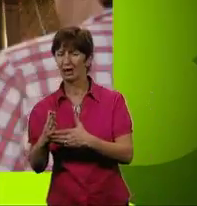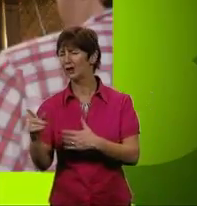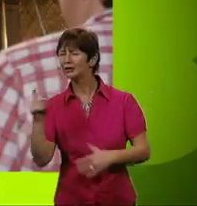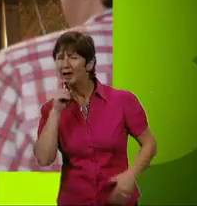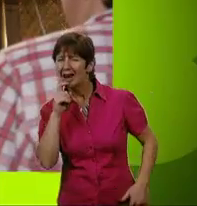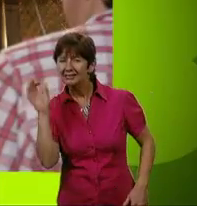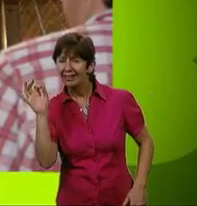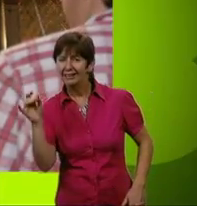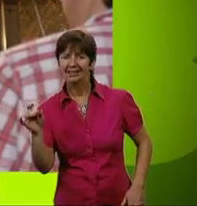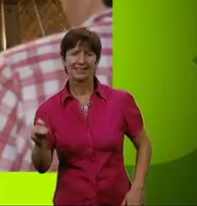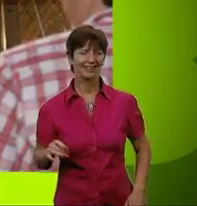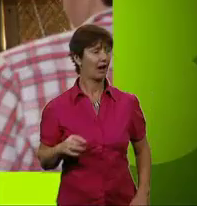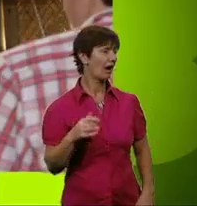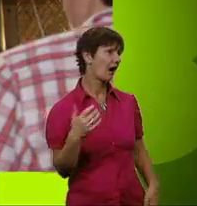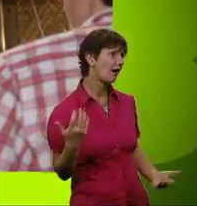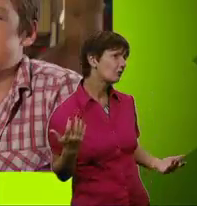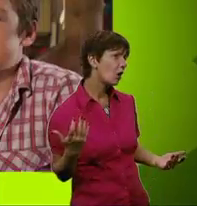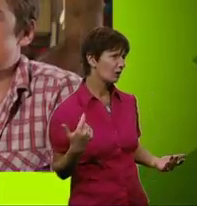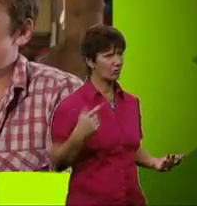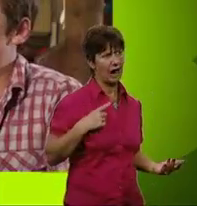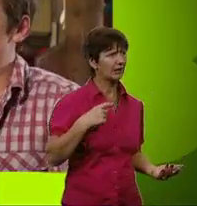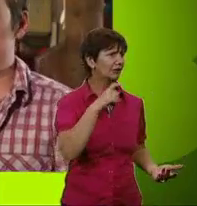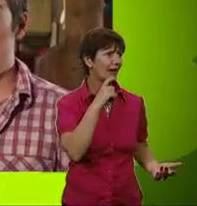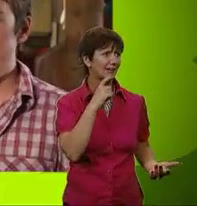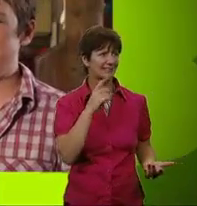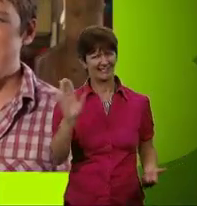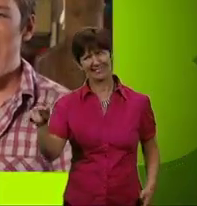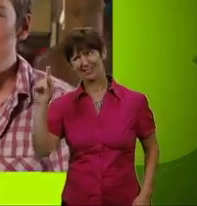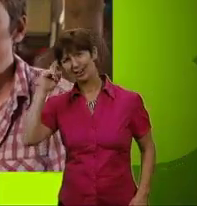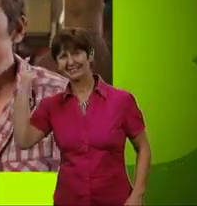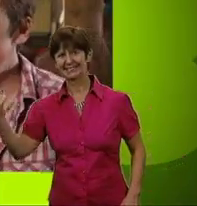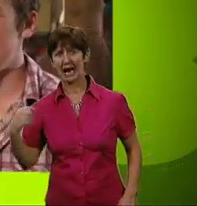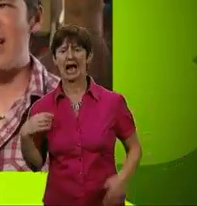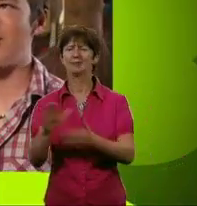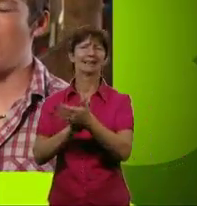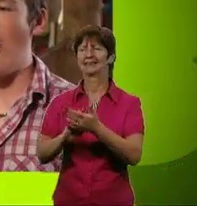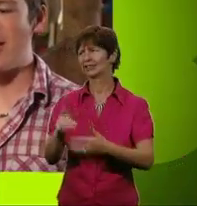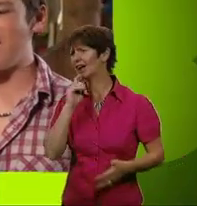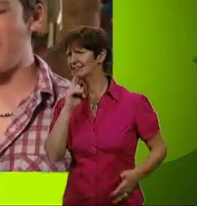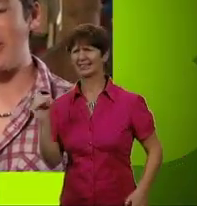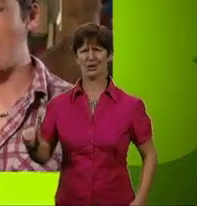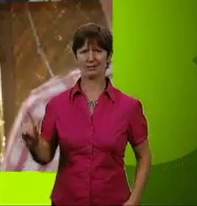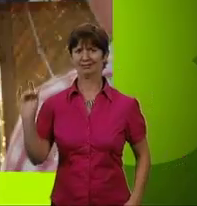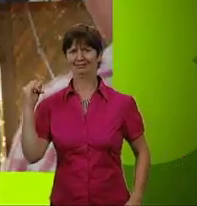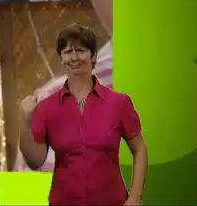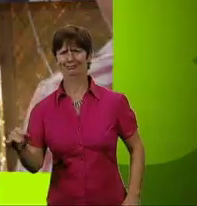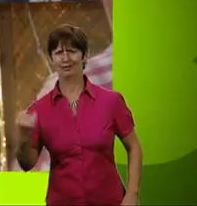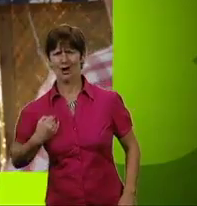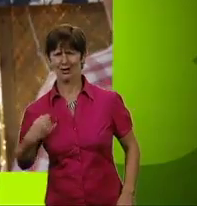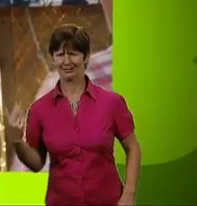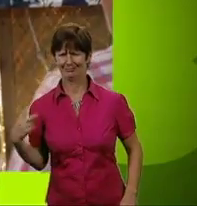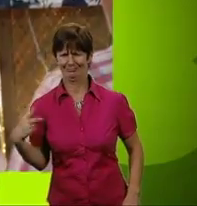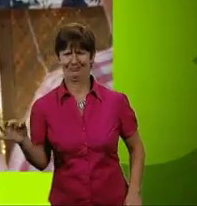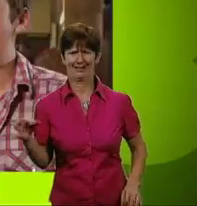anything. Obviously. Why would I be jealous? Crazy. I mean, jealous of what? It's not like we're...